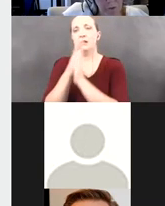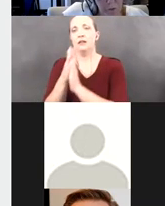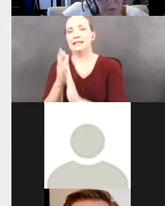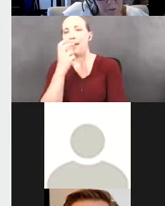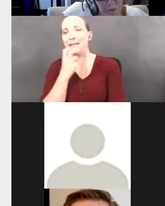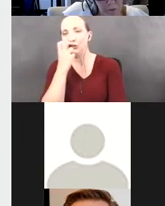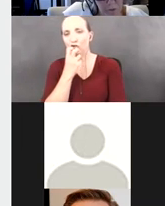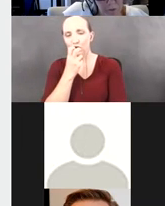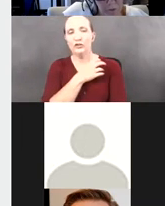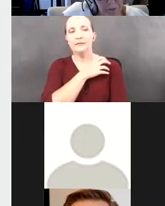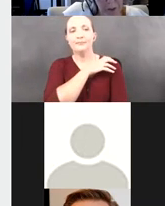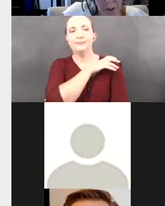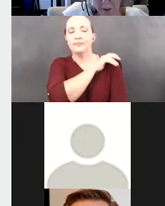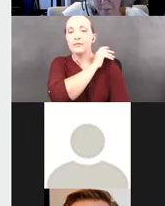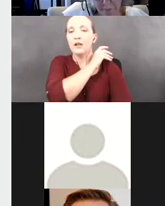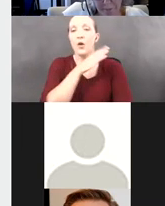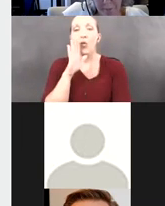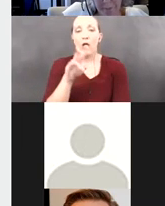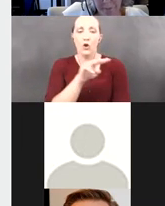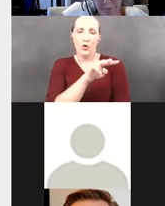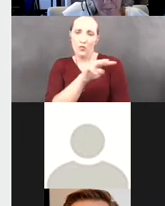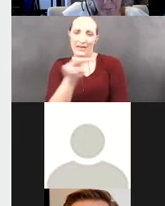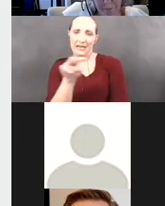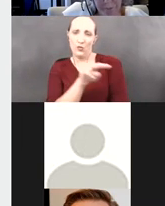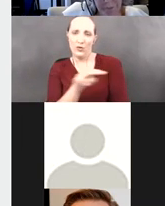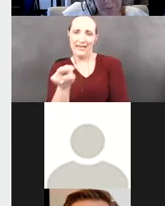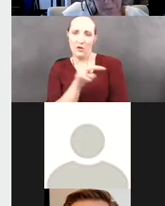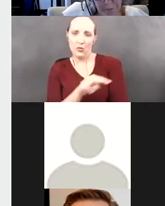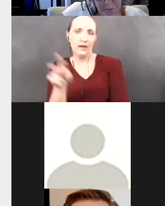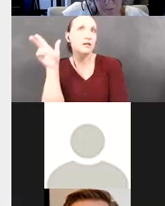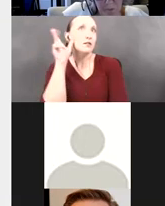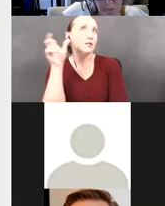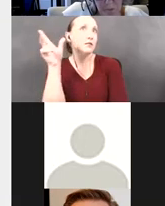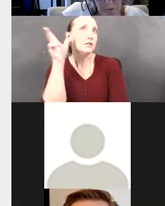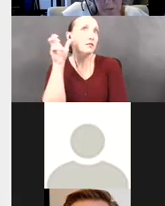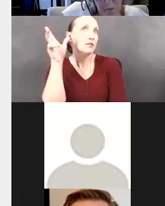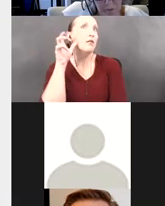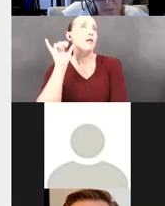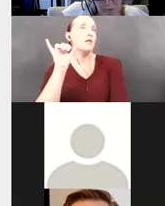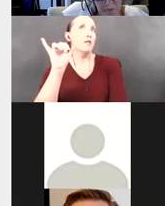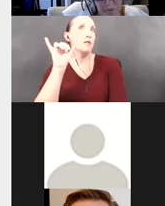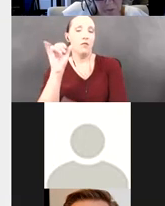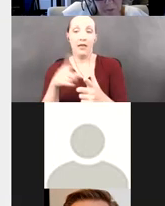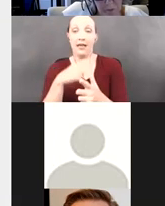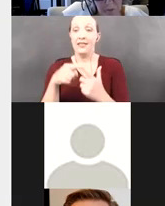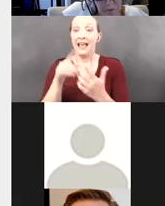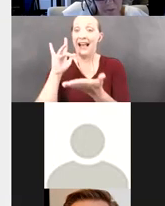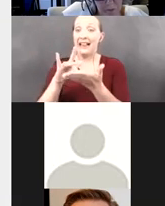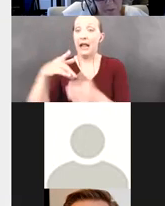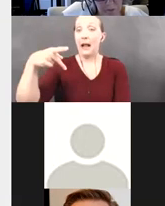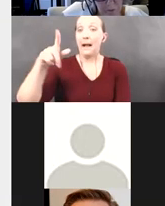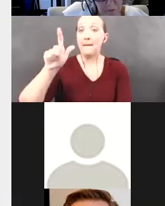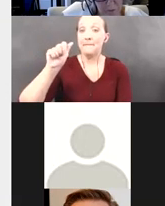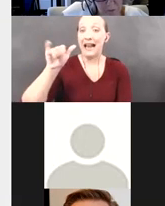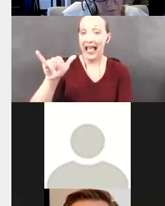any of the Esto text le on the lee screen to el your texto child. de la pantalla a su Your hijo. child can click the play Su button hijo and le have puede the dar al entire botón